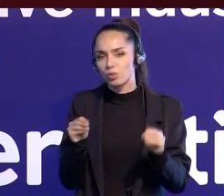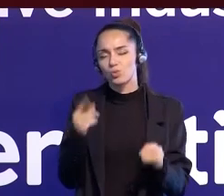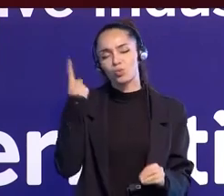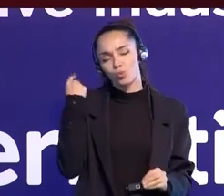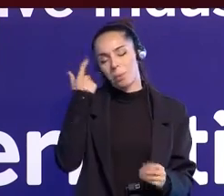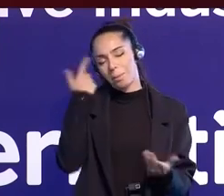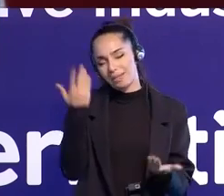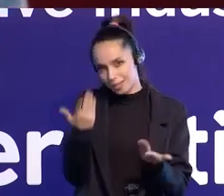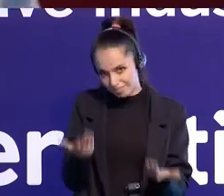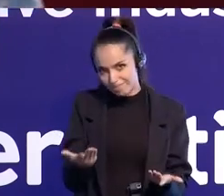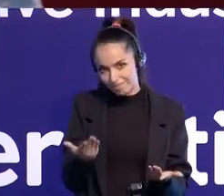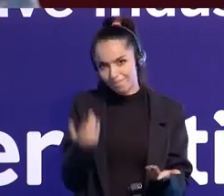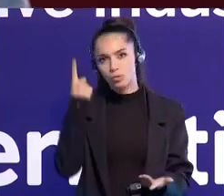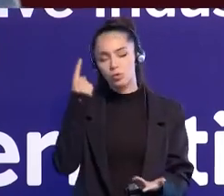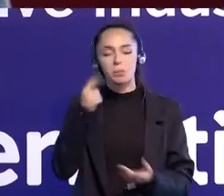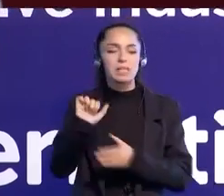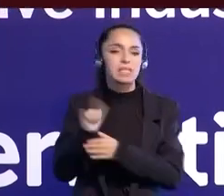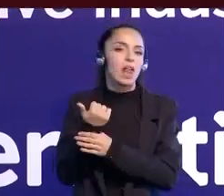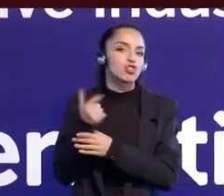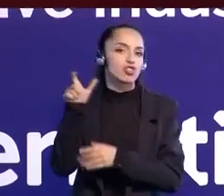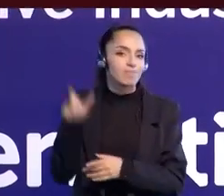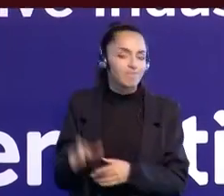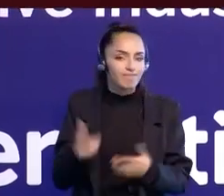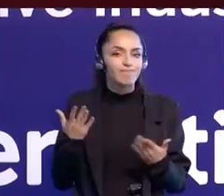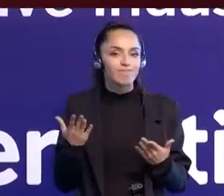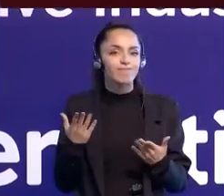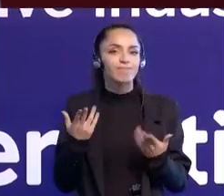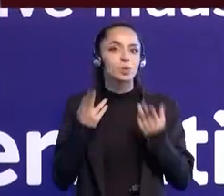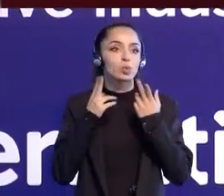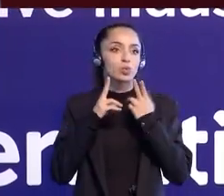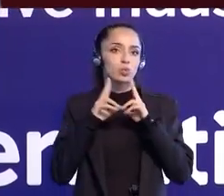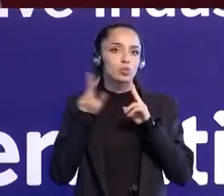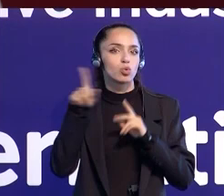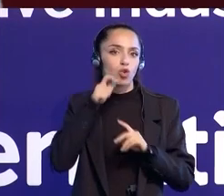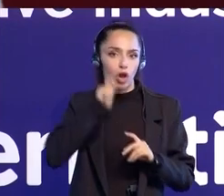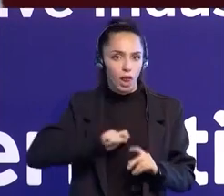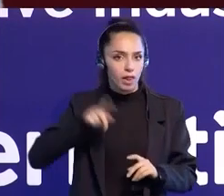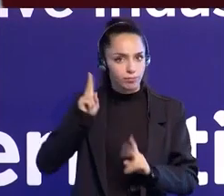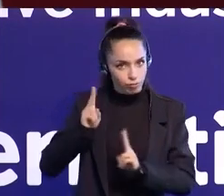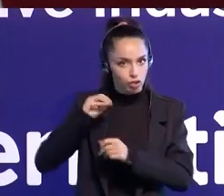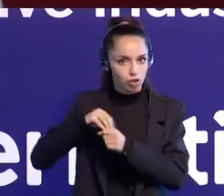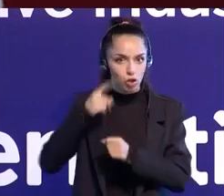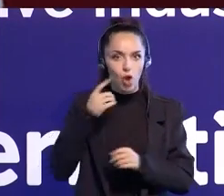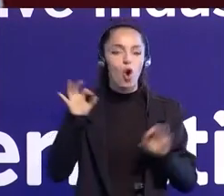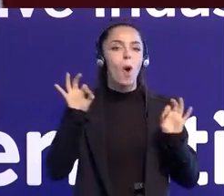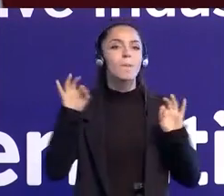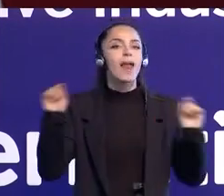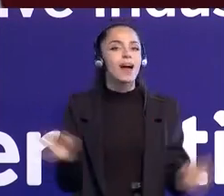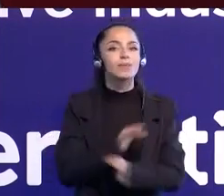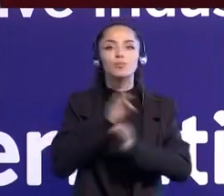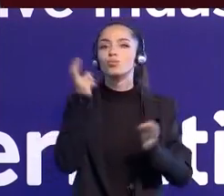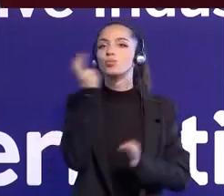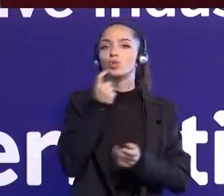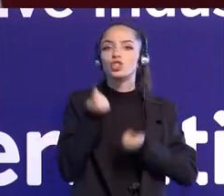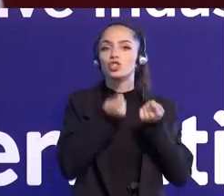Hlupianets, who was an artist in the National Operetta Theatre of Ukraine, died. He was 26 years old, and he was